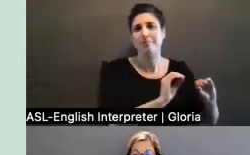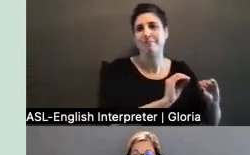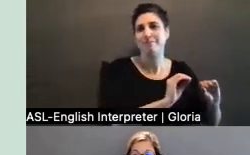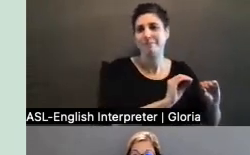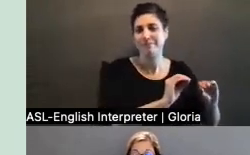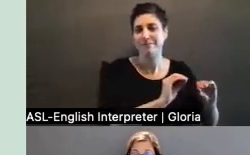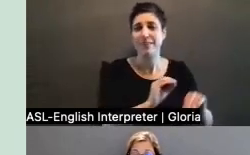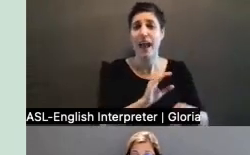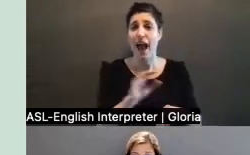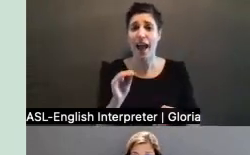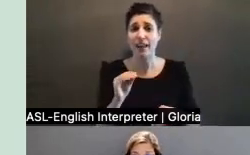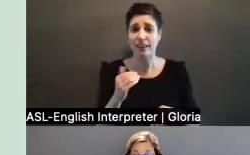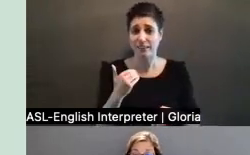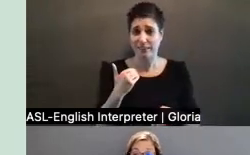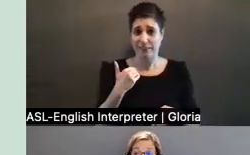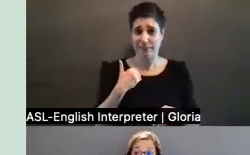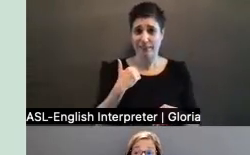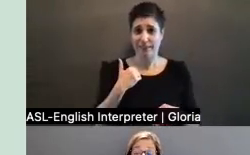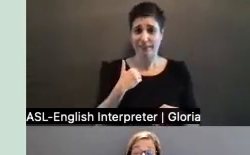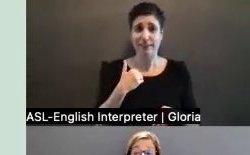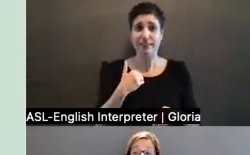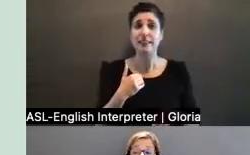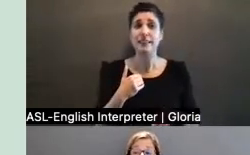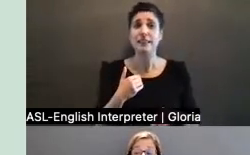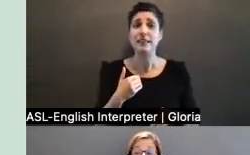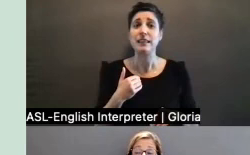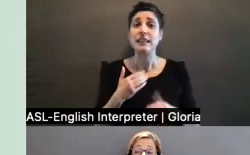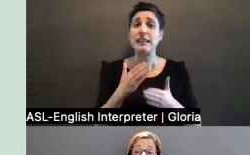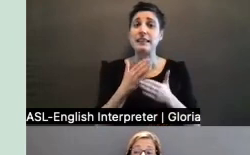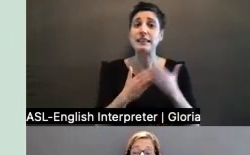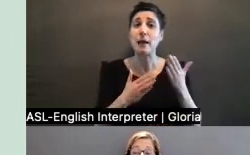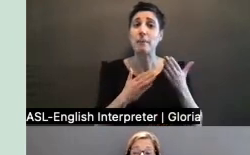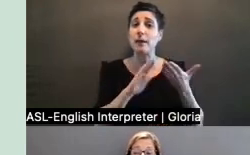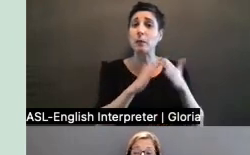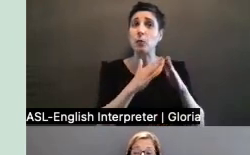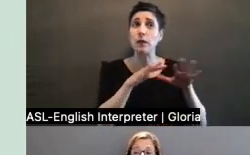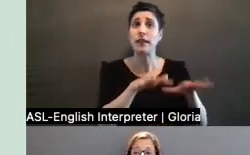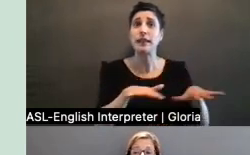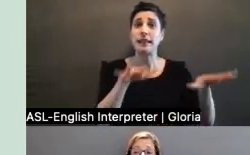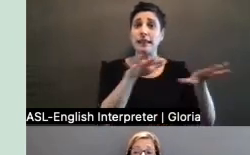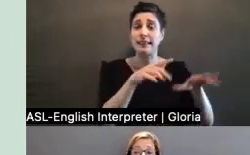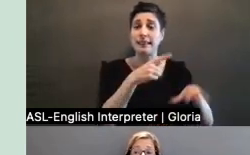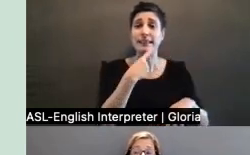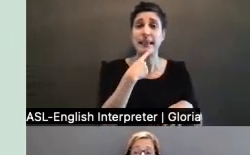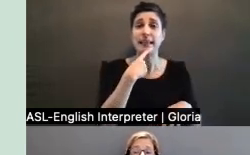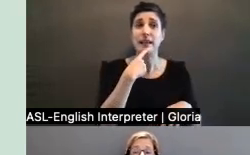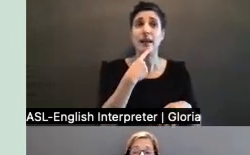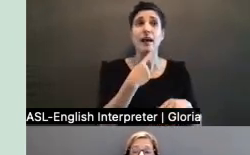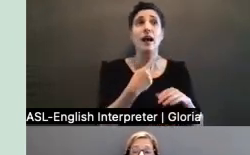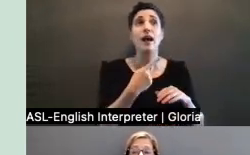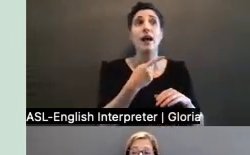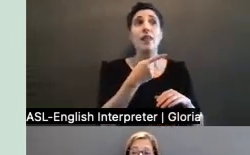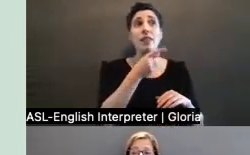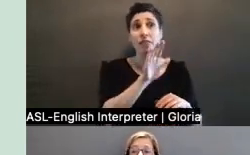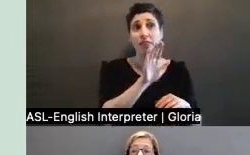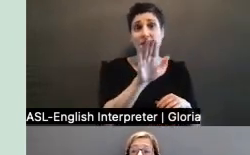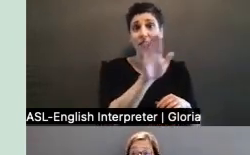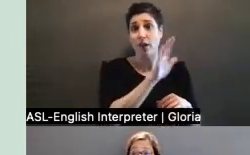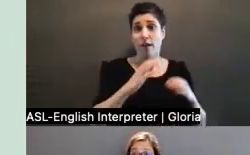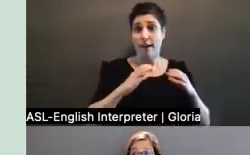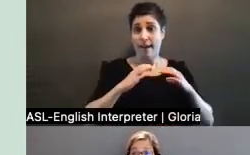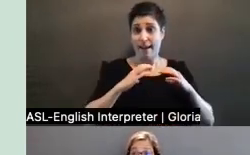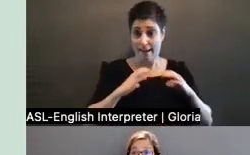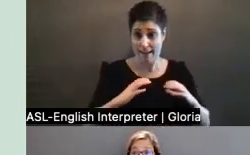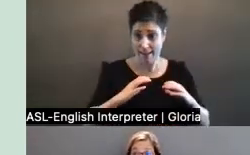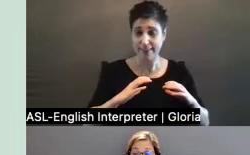said that now 40% of their walk-in clients are clients who come for technology and become the literacy LBS learners after that.